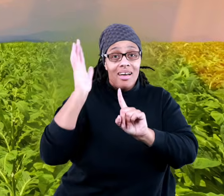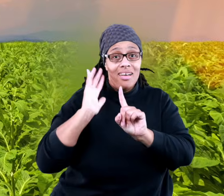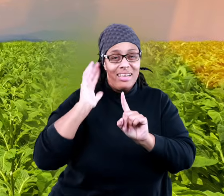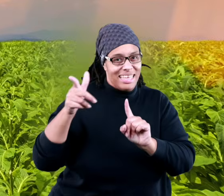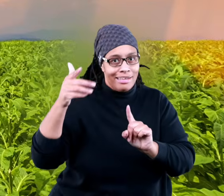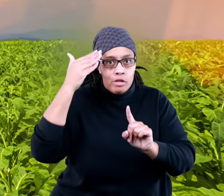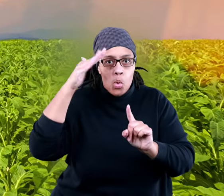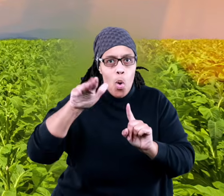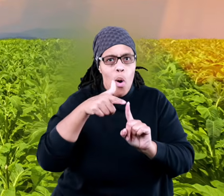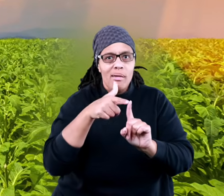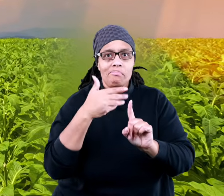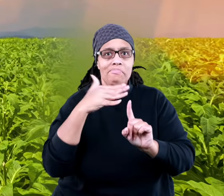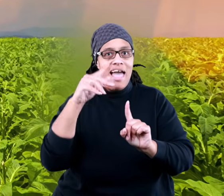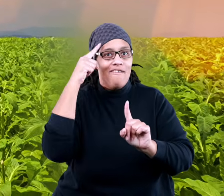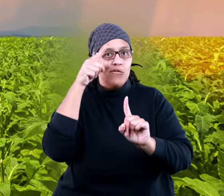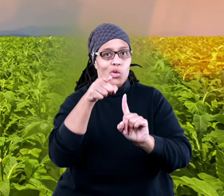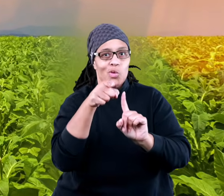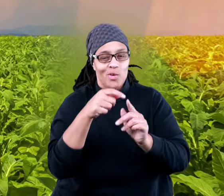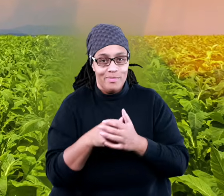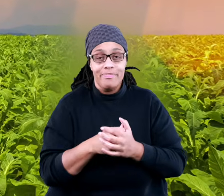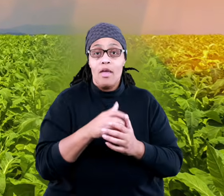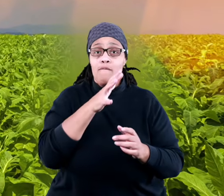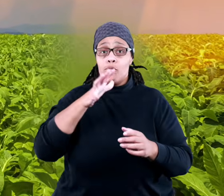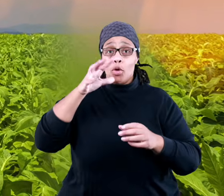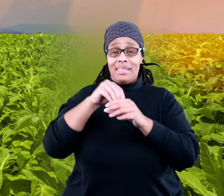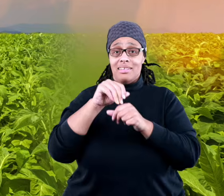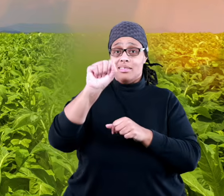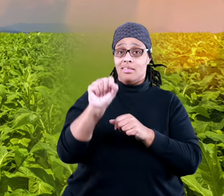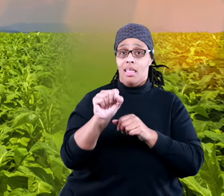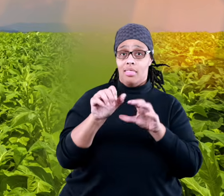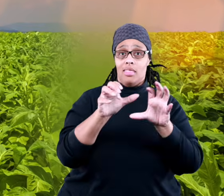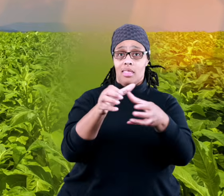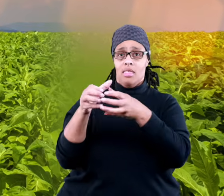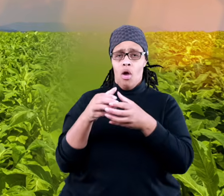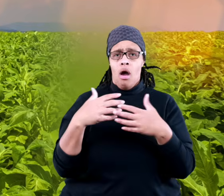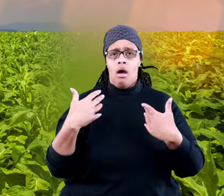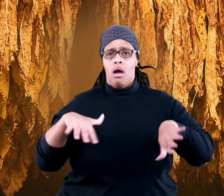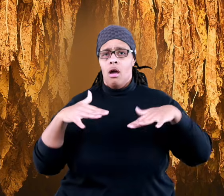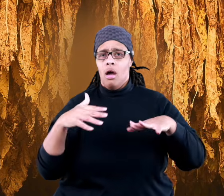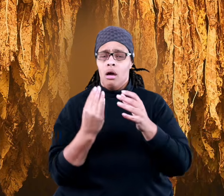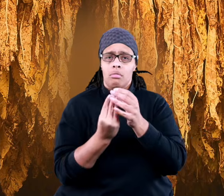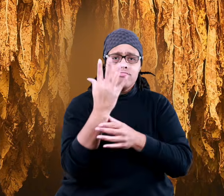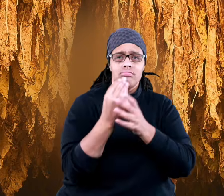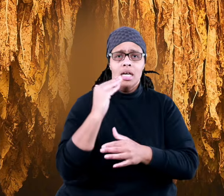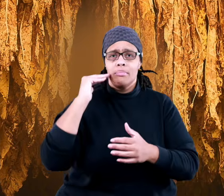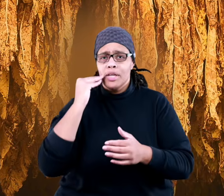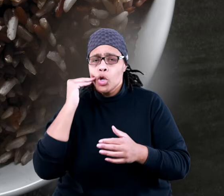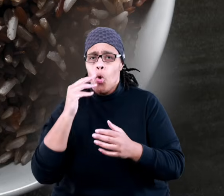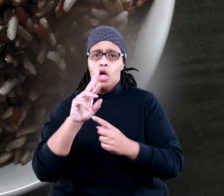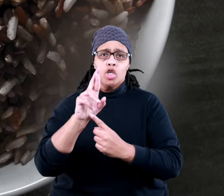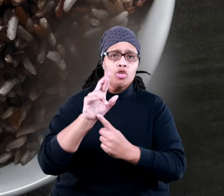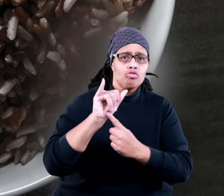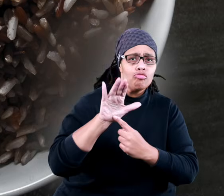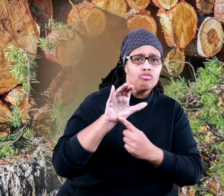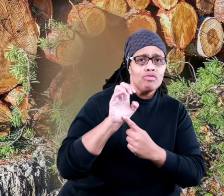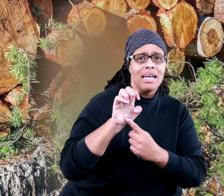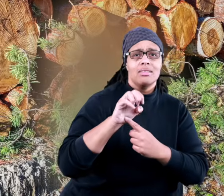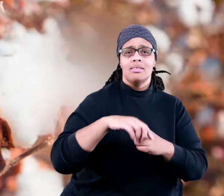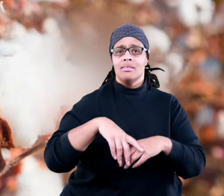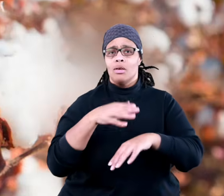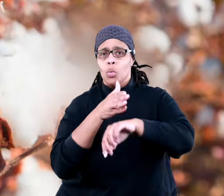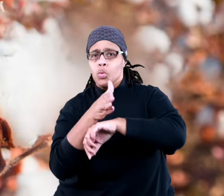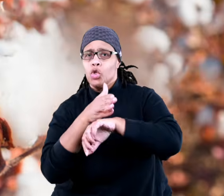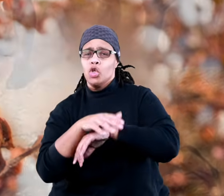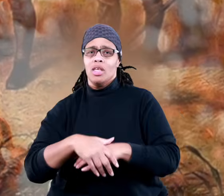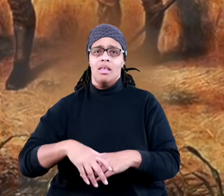they didn't know it was bad for you. The farms of the southern colonies were successful growing tobacco, rice, timber,